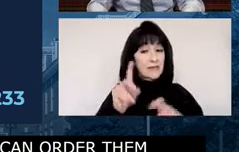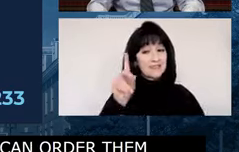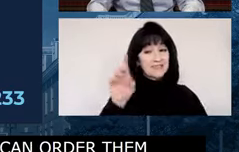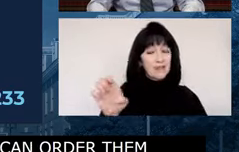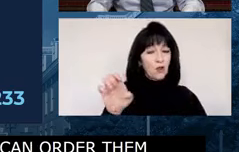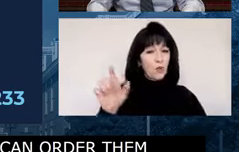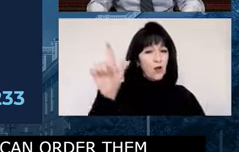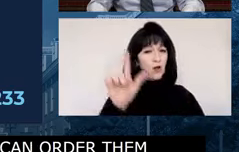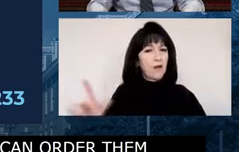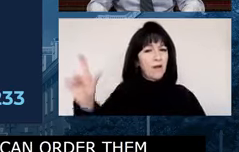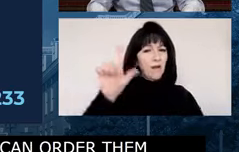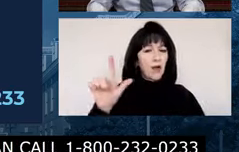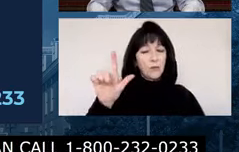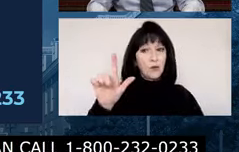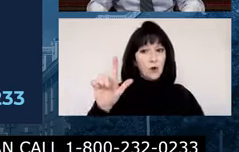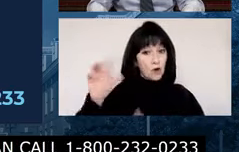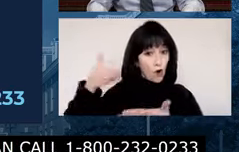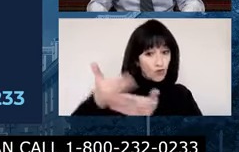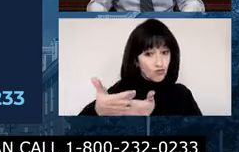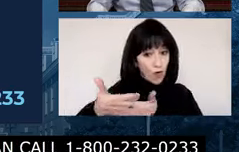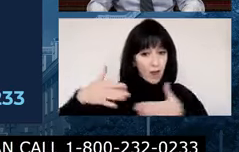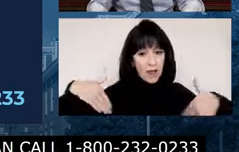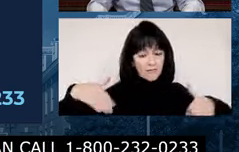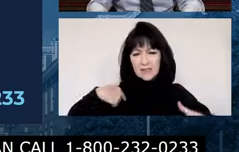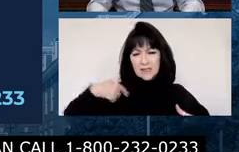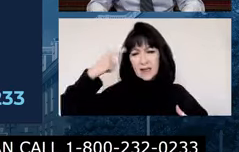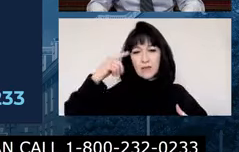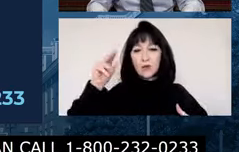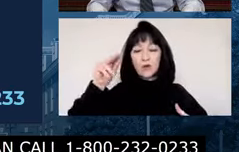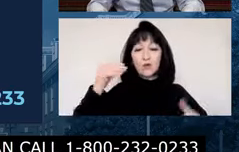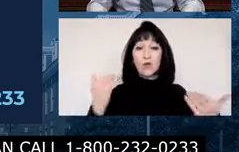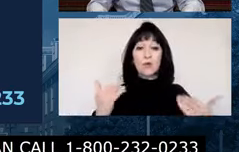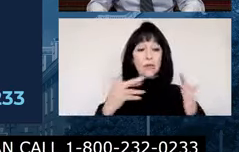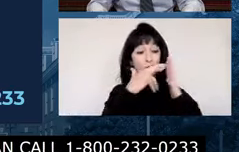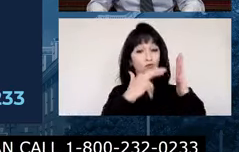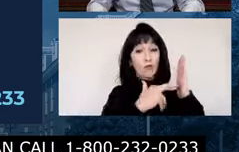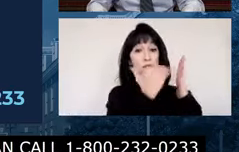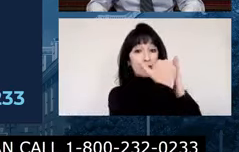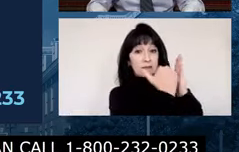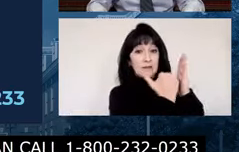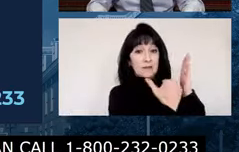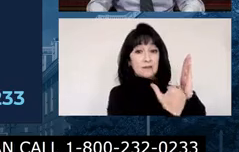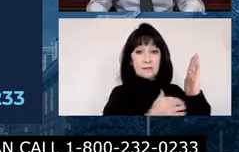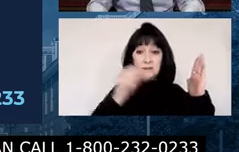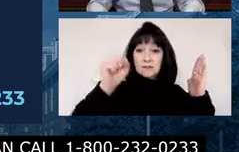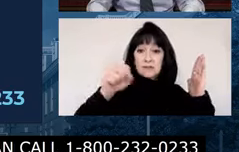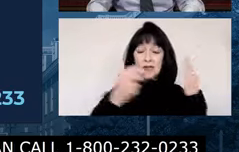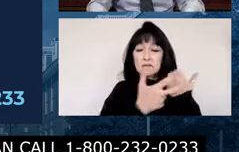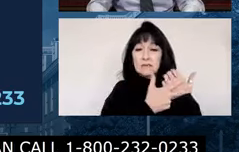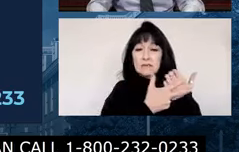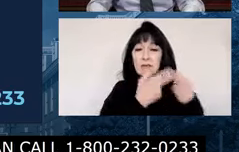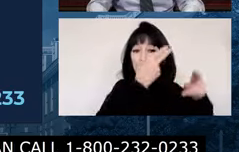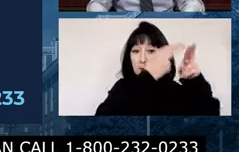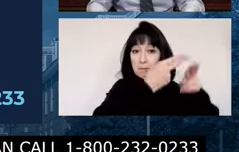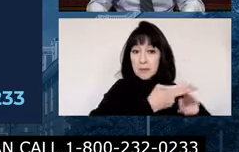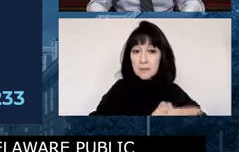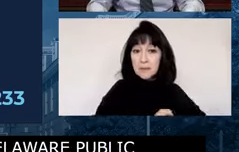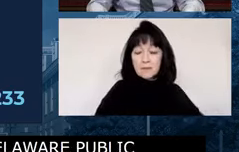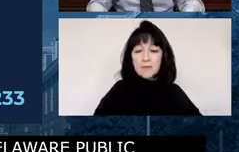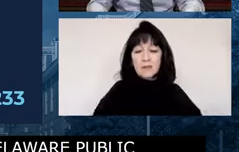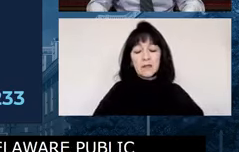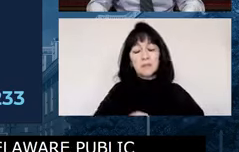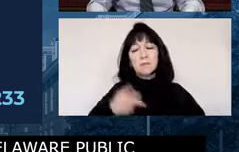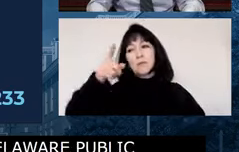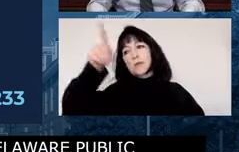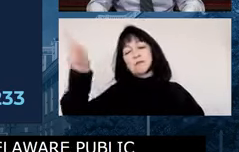I know a number of people who've signed up already, registered to get tests, but the test is in the mail, so to